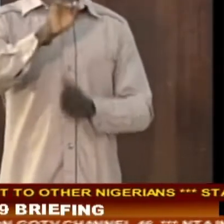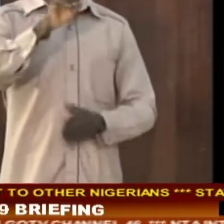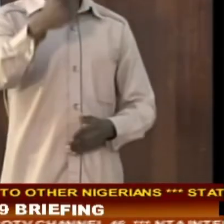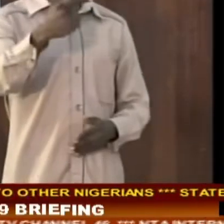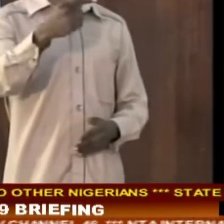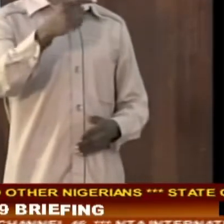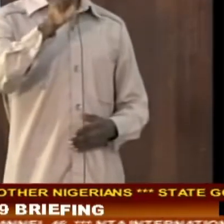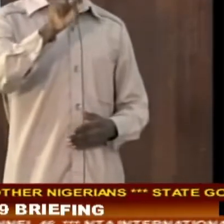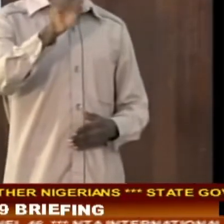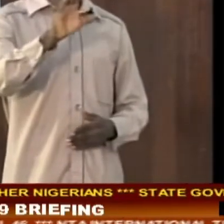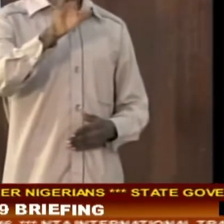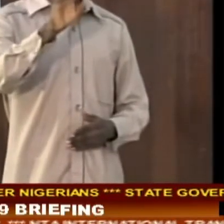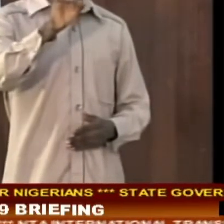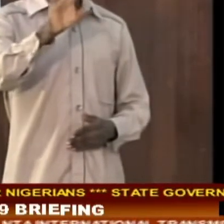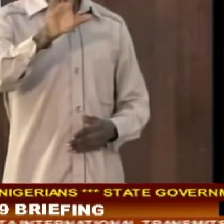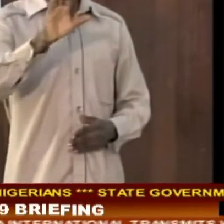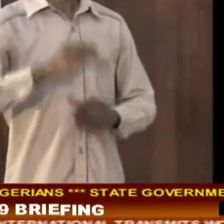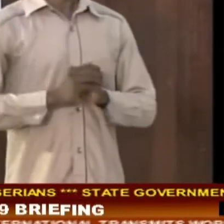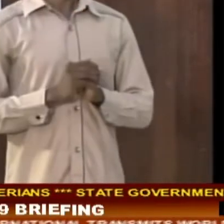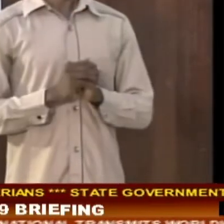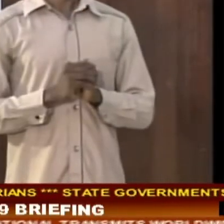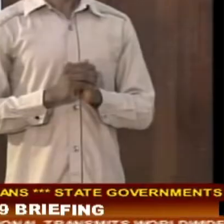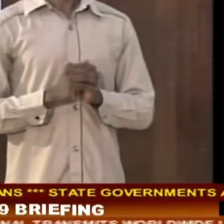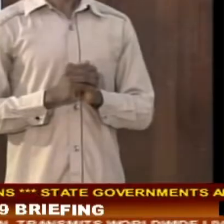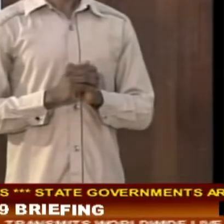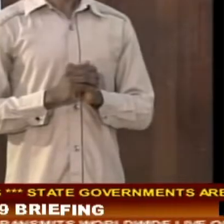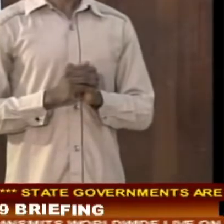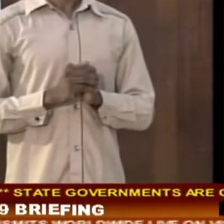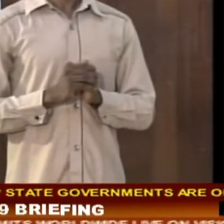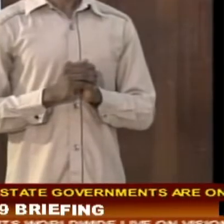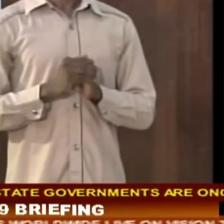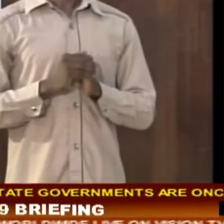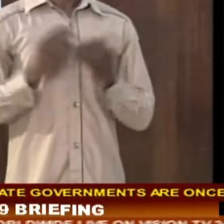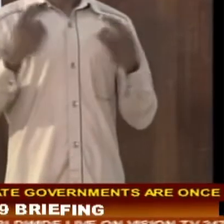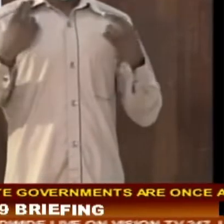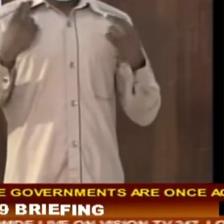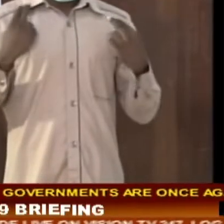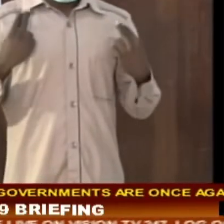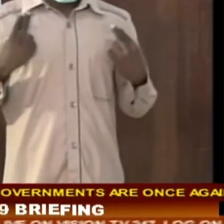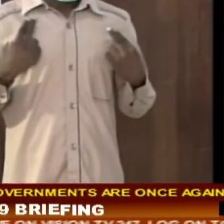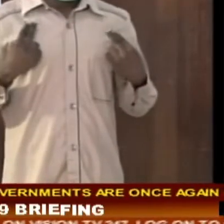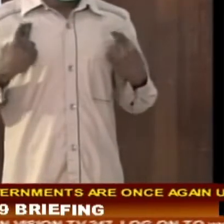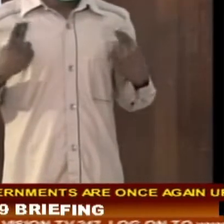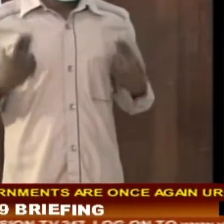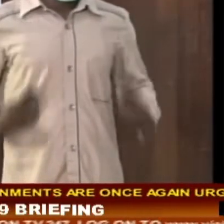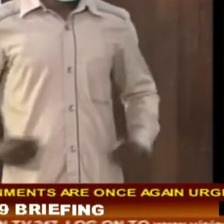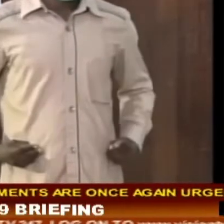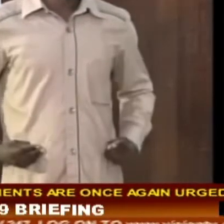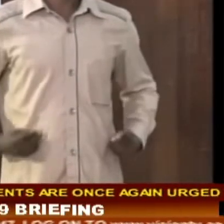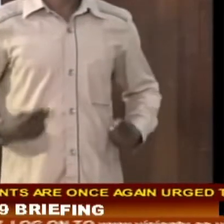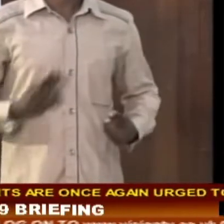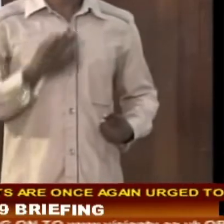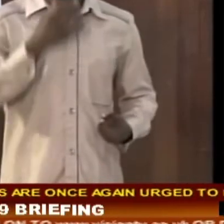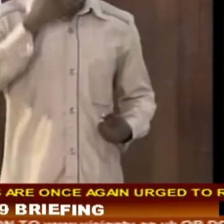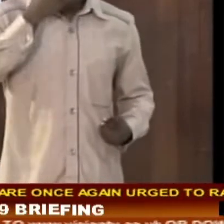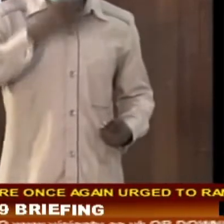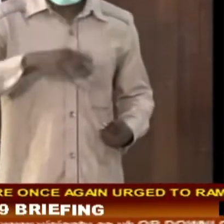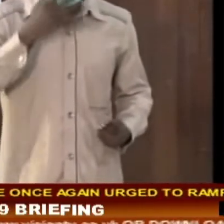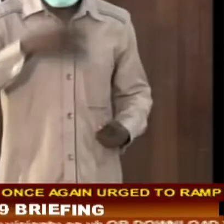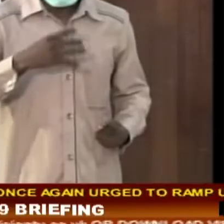the ncdc uh given that human droplets containing Corona virus can remain on surfaces